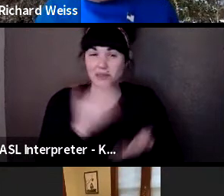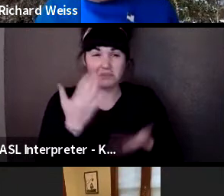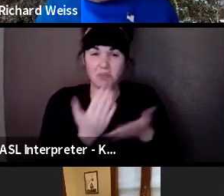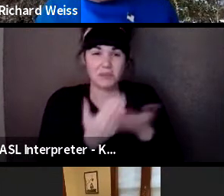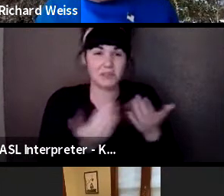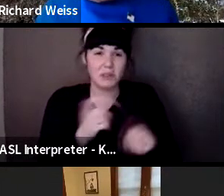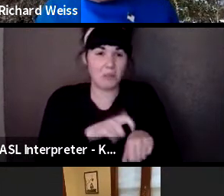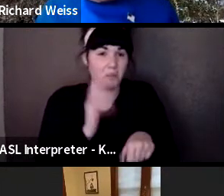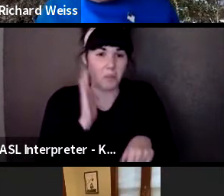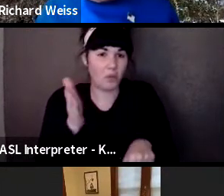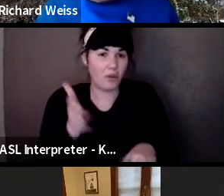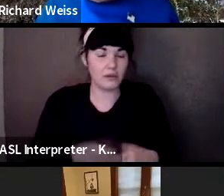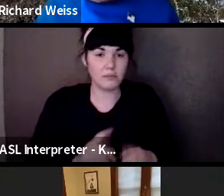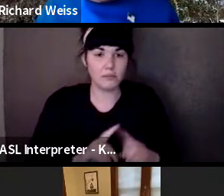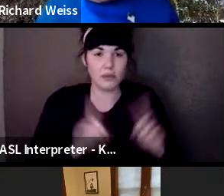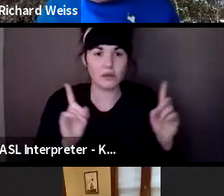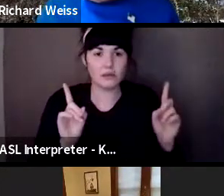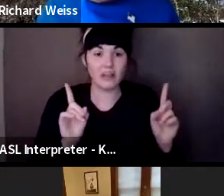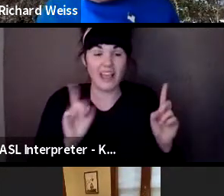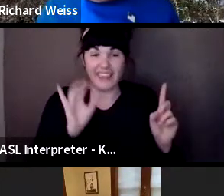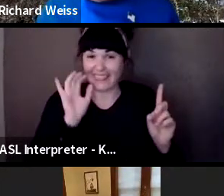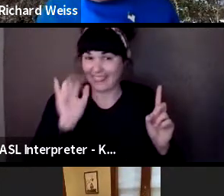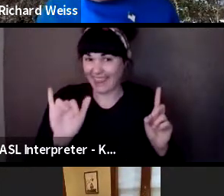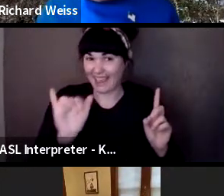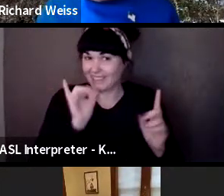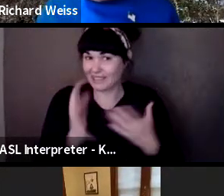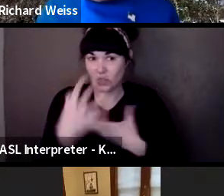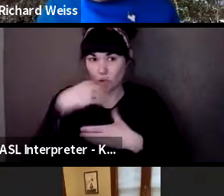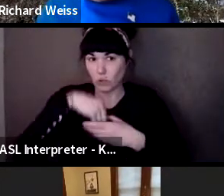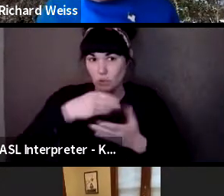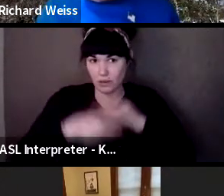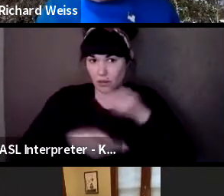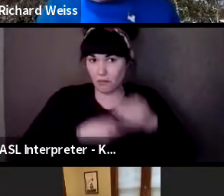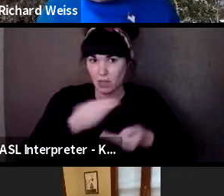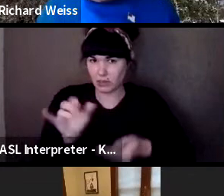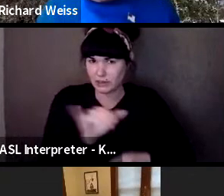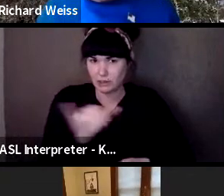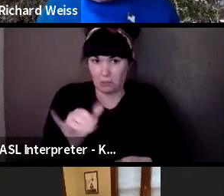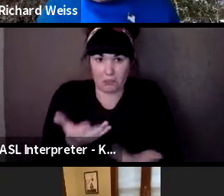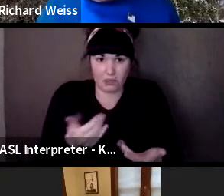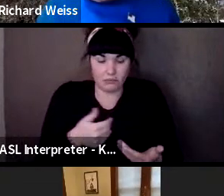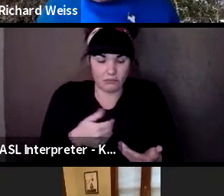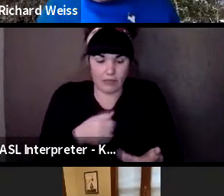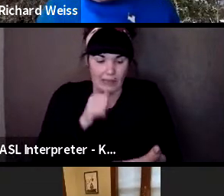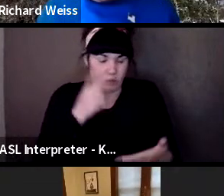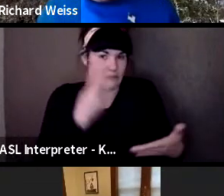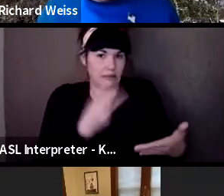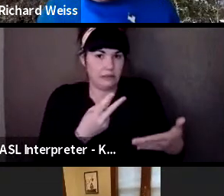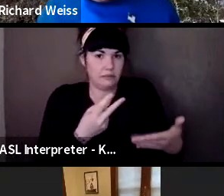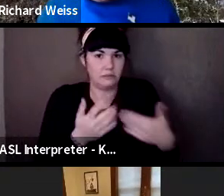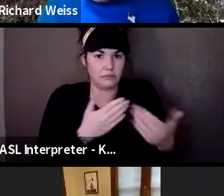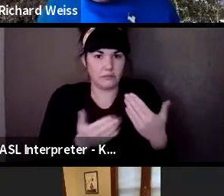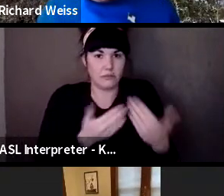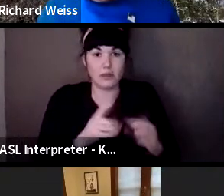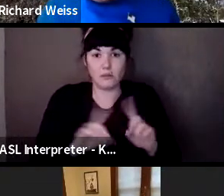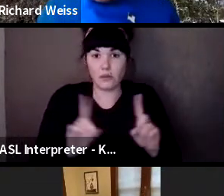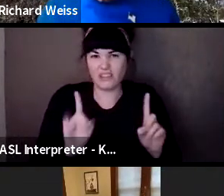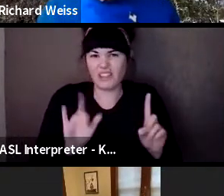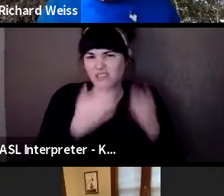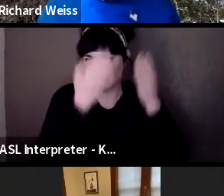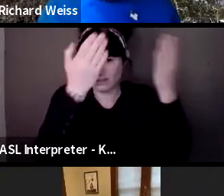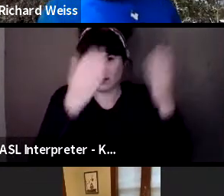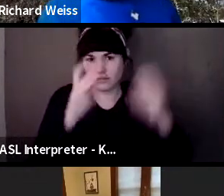So I mean, that's not in the budget either, as far as I can see. So that's where I would suggest, Dustin. You have a comment?